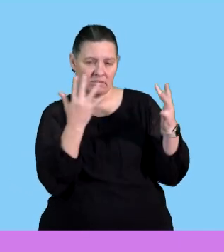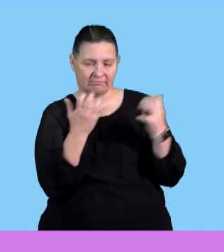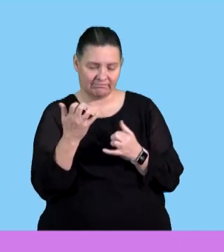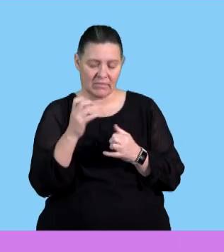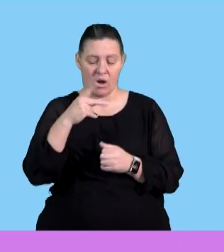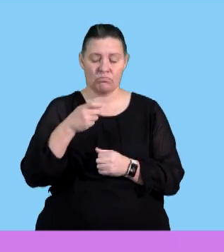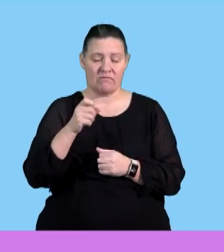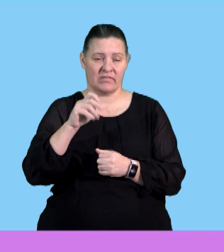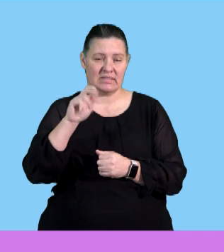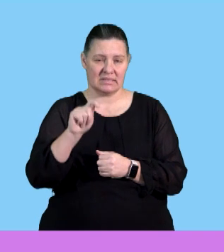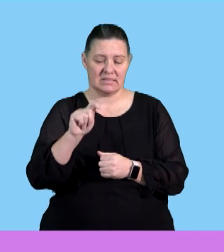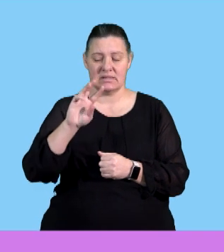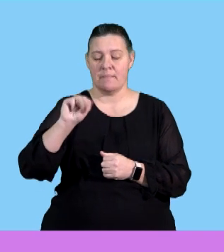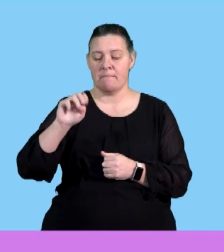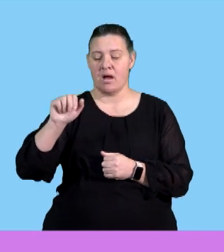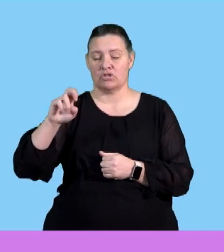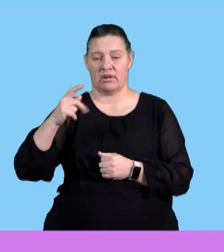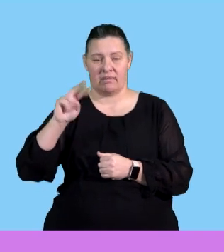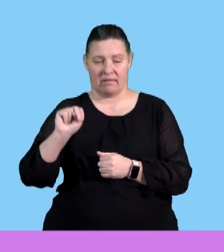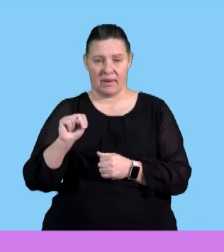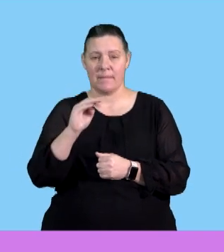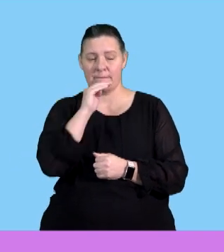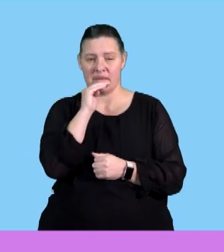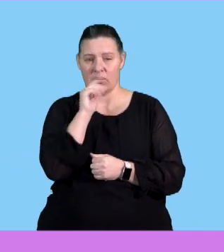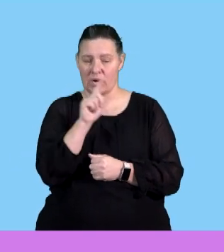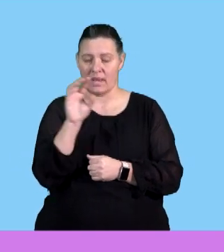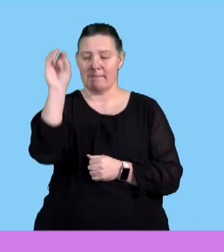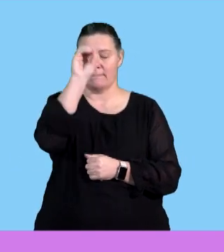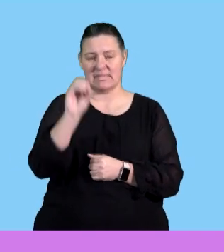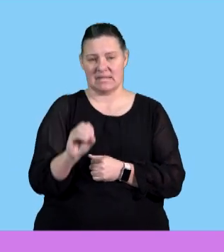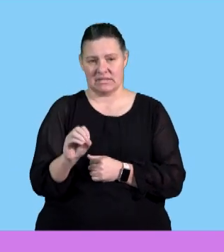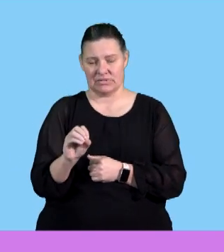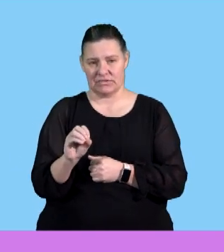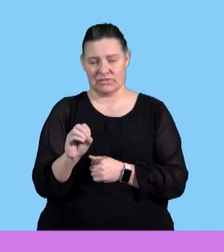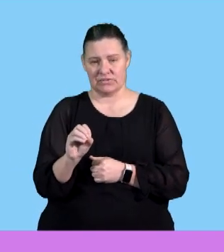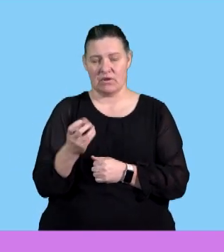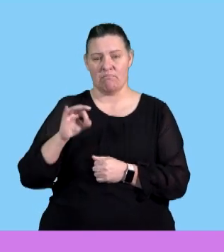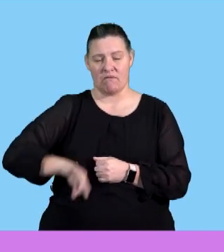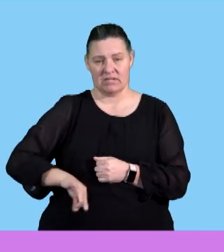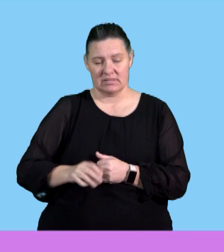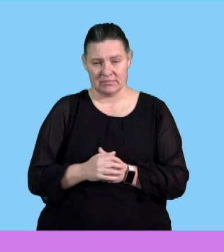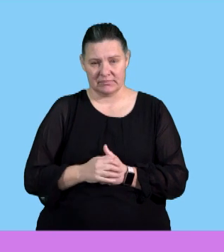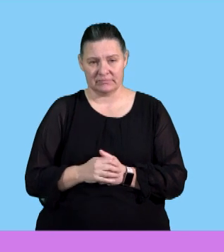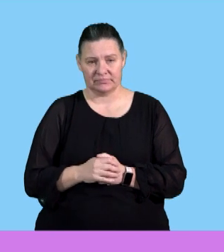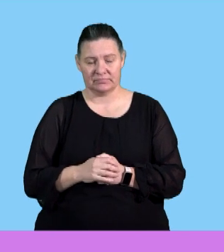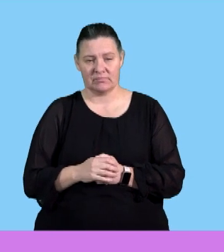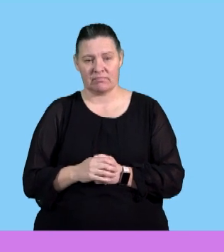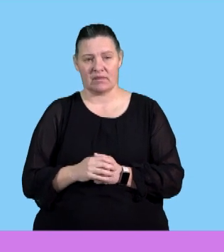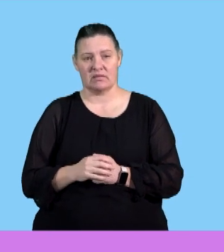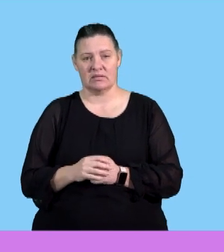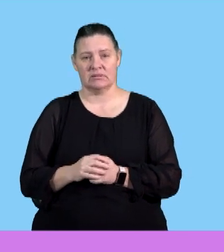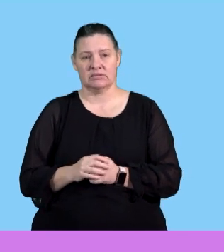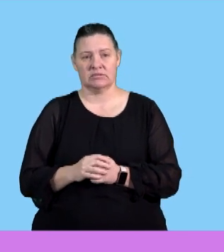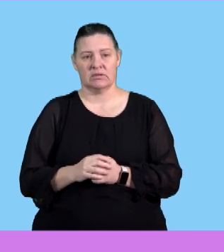we want to calculate the profit margin, that means it's the percentage profit. So it's